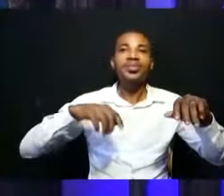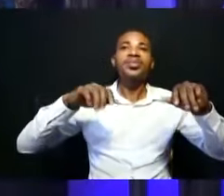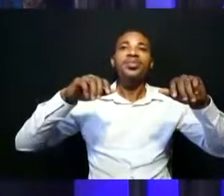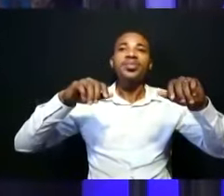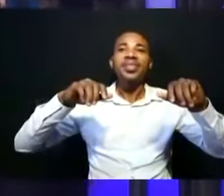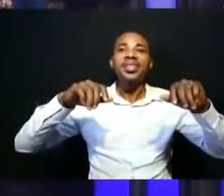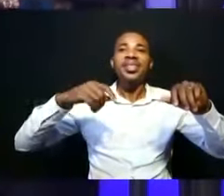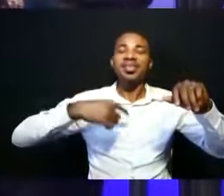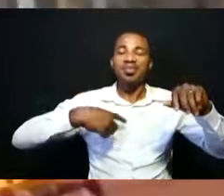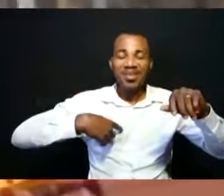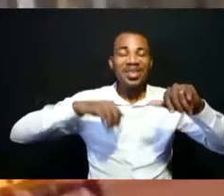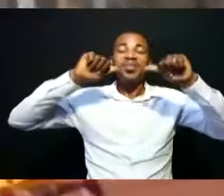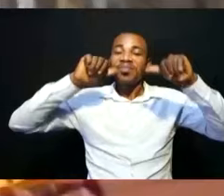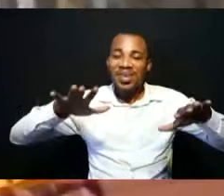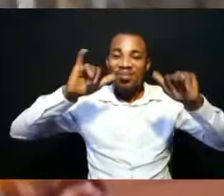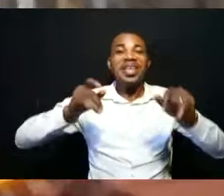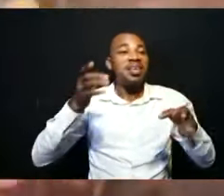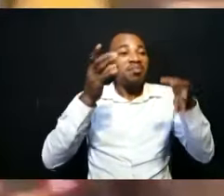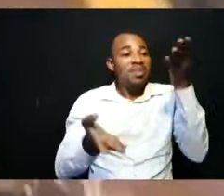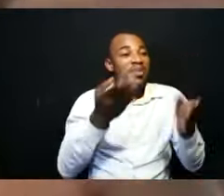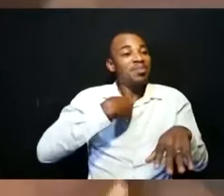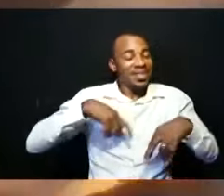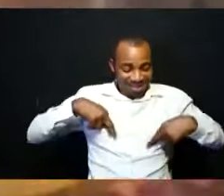preaching, you preach even in your